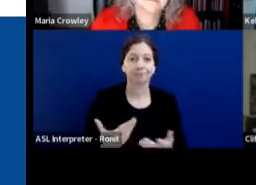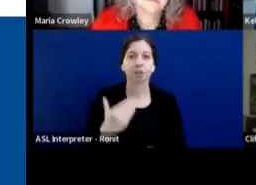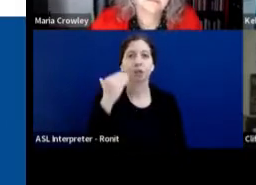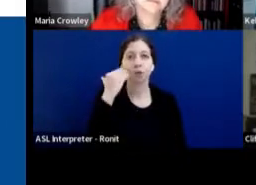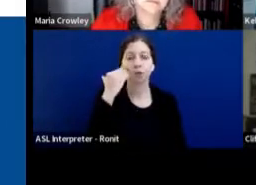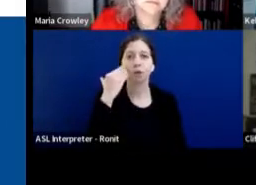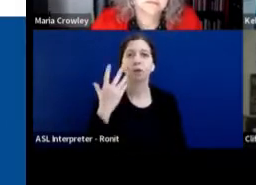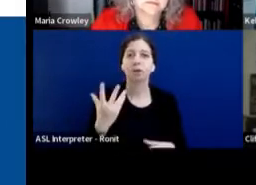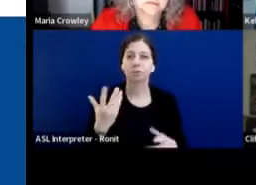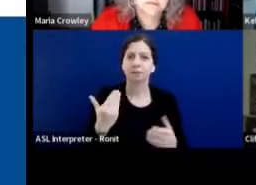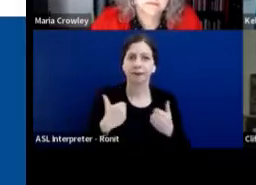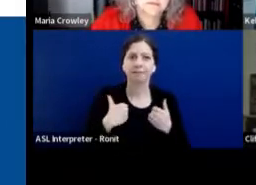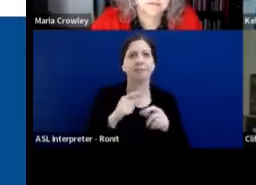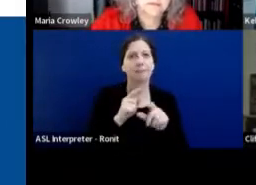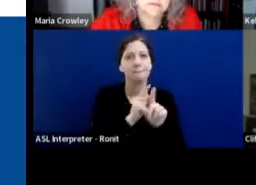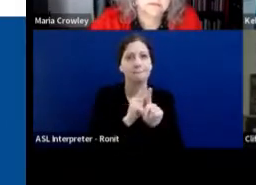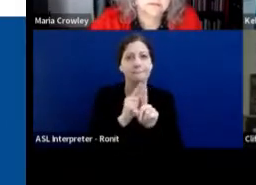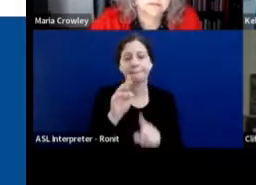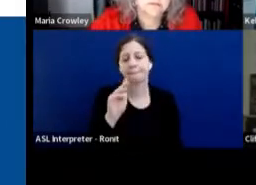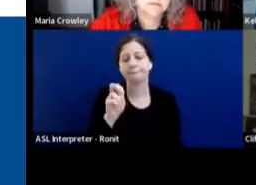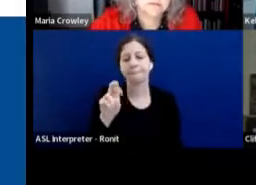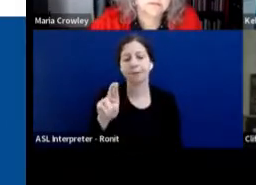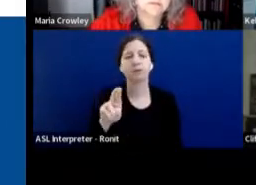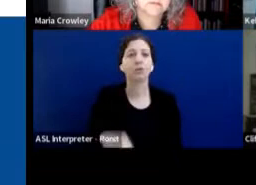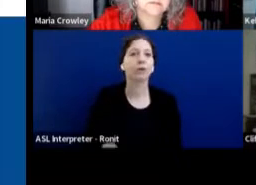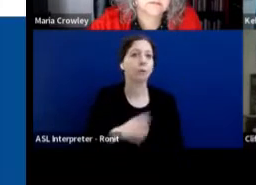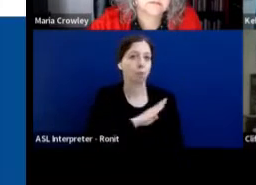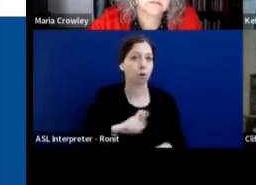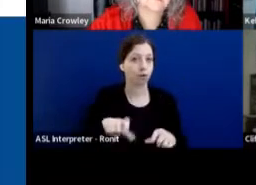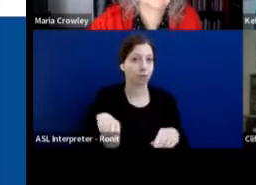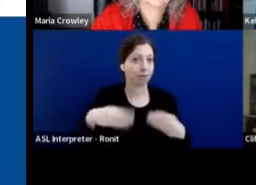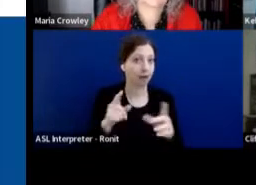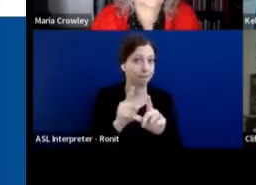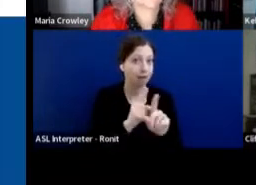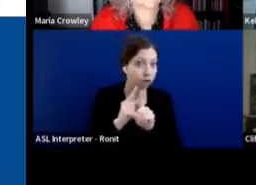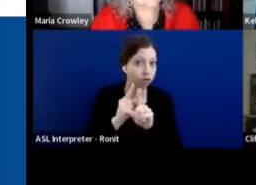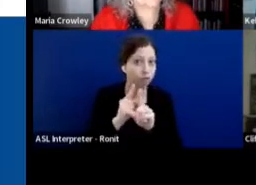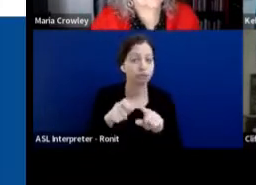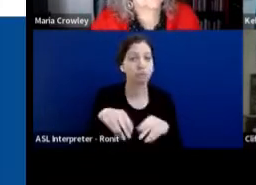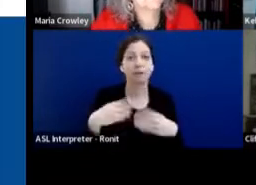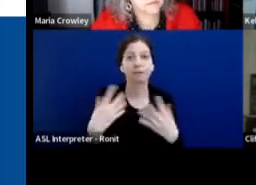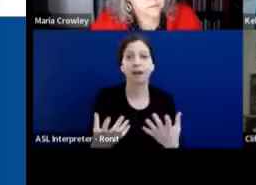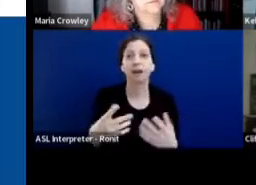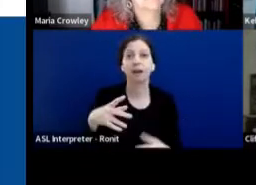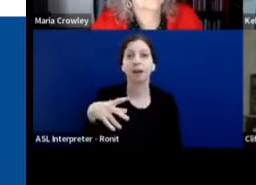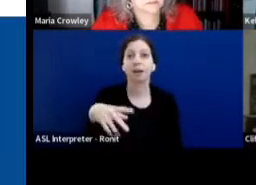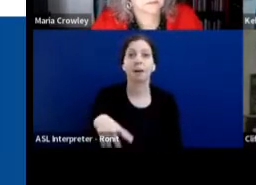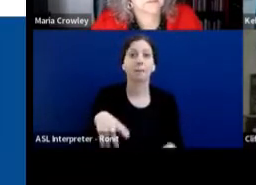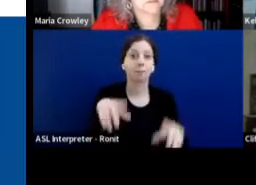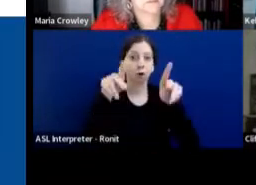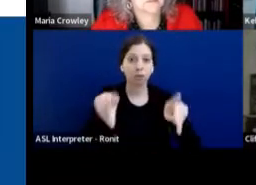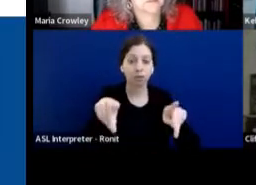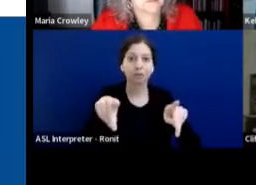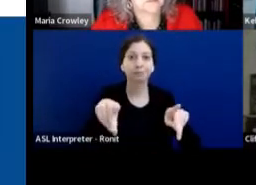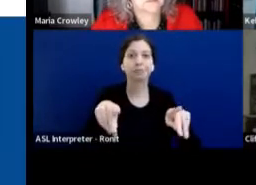And have mentors. I think the board should provide mentorship. They should provide a point person who the person with lived